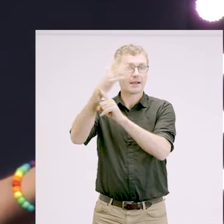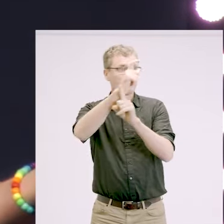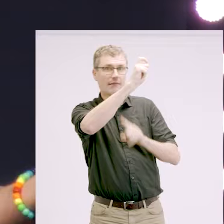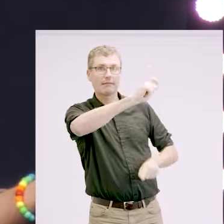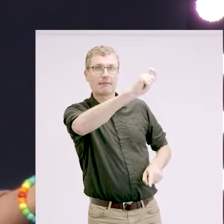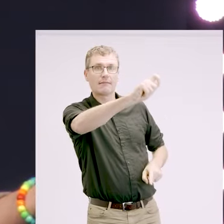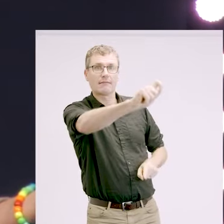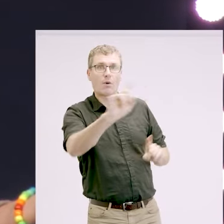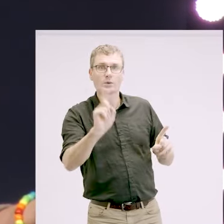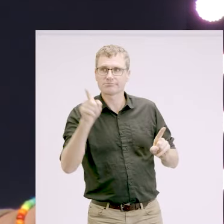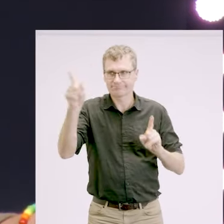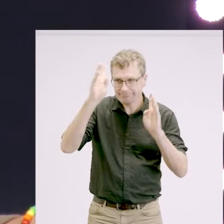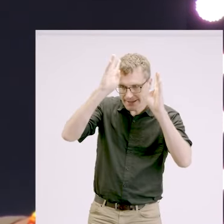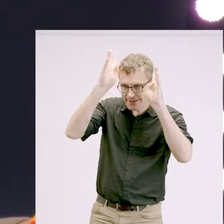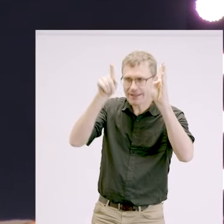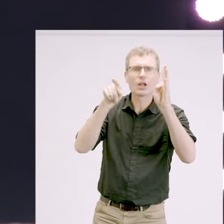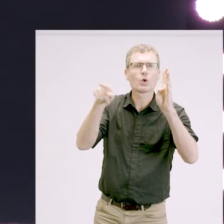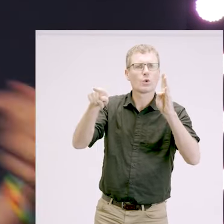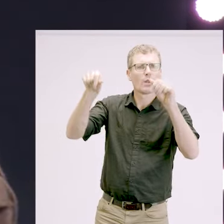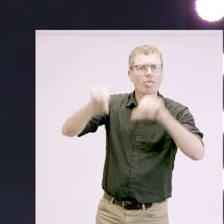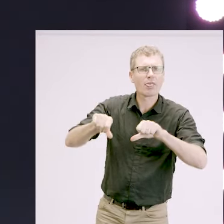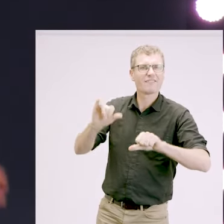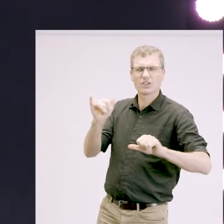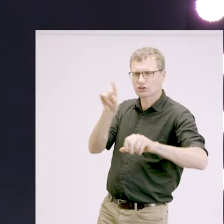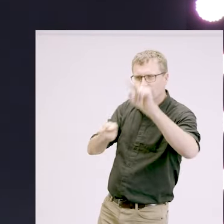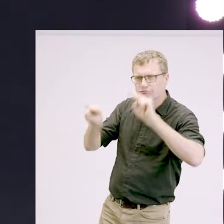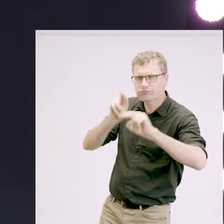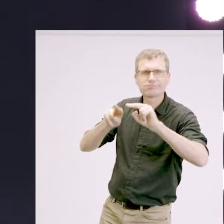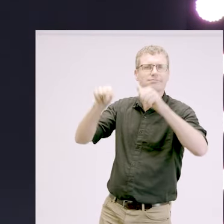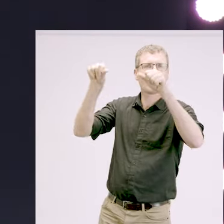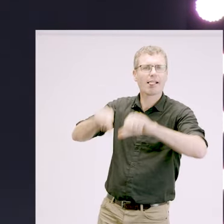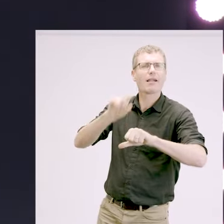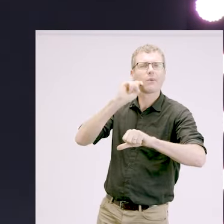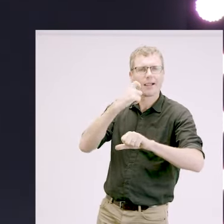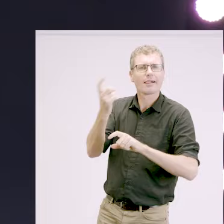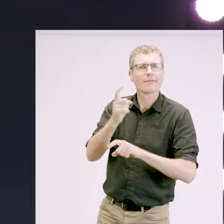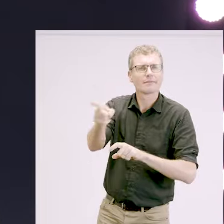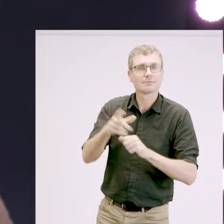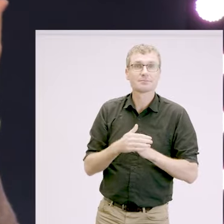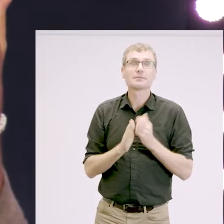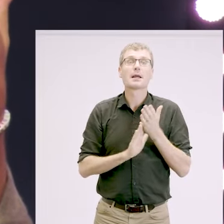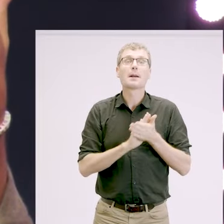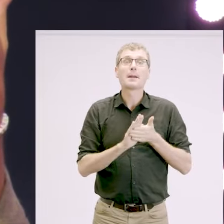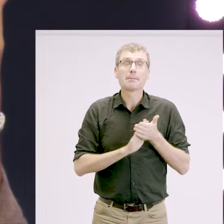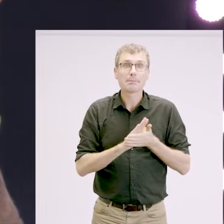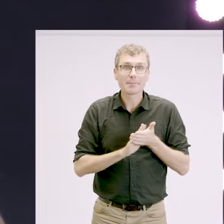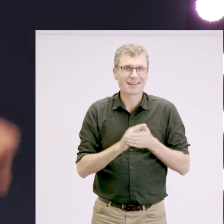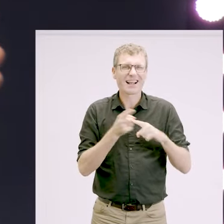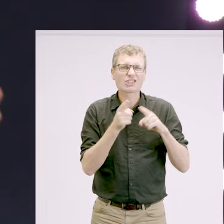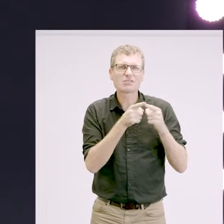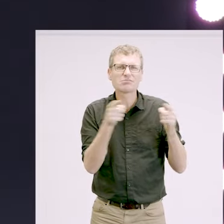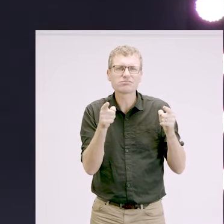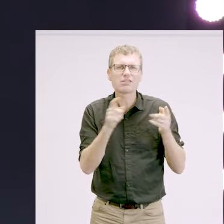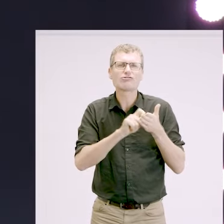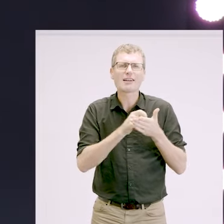basically, you're doomed. You've been weighed and found wanting, which is another phrase that we have in our language, isn't it? The